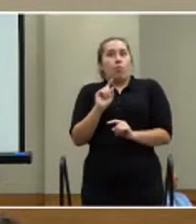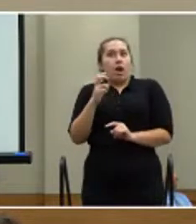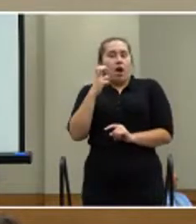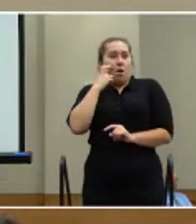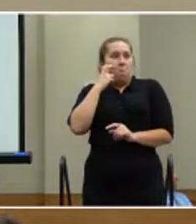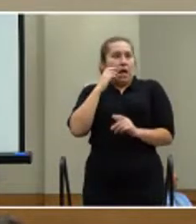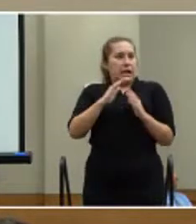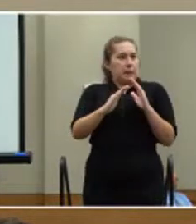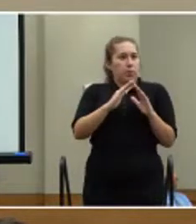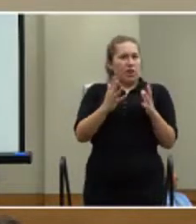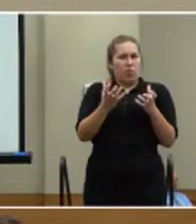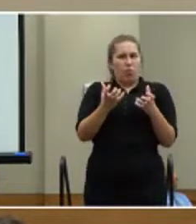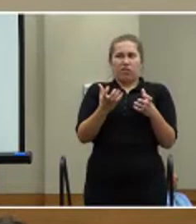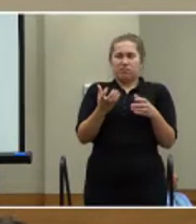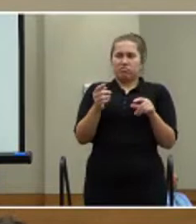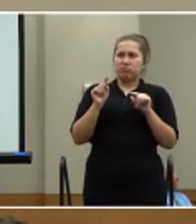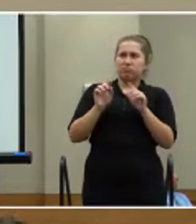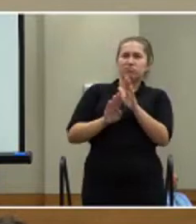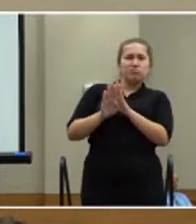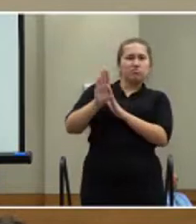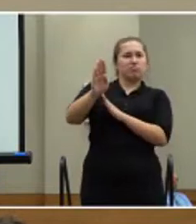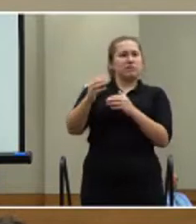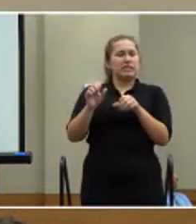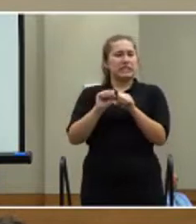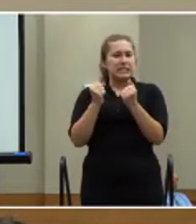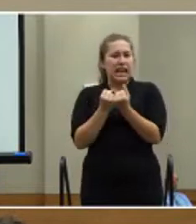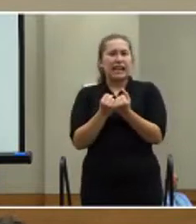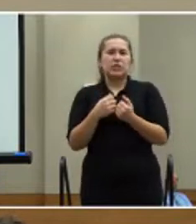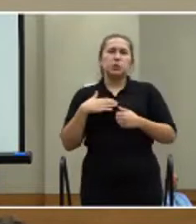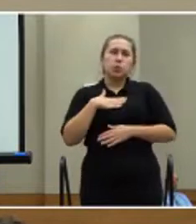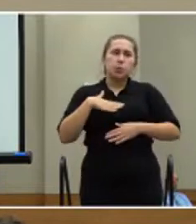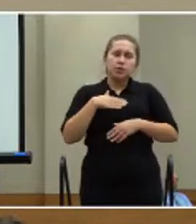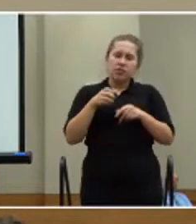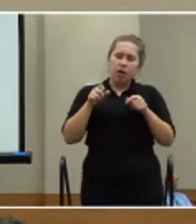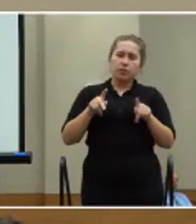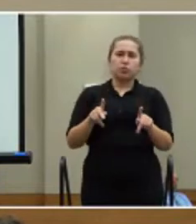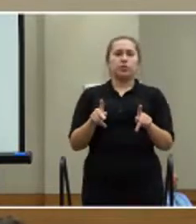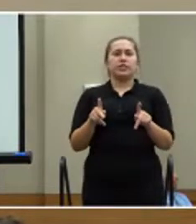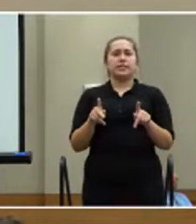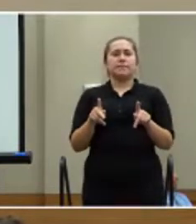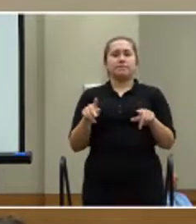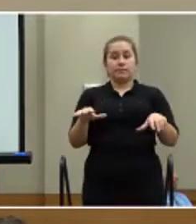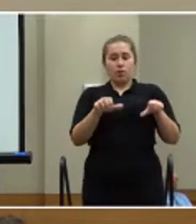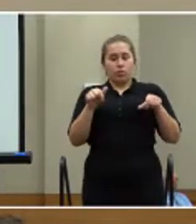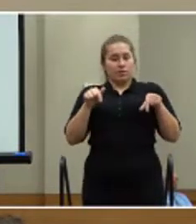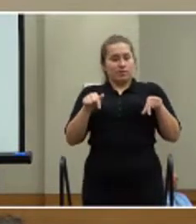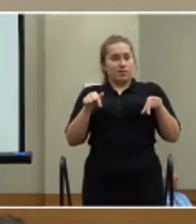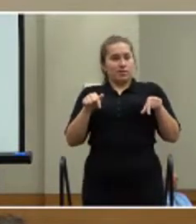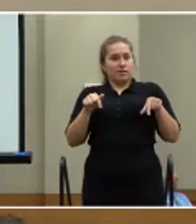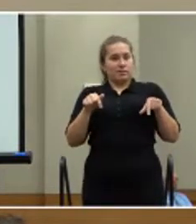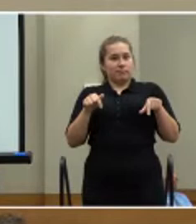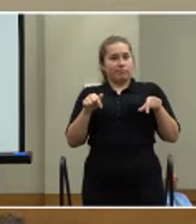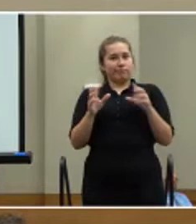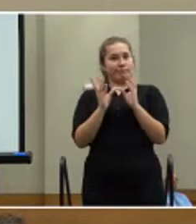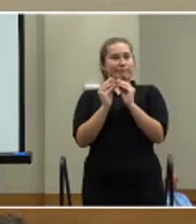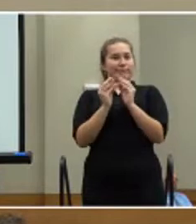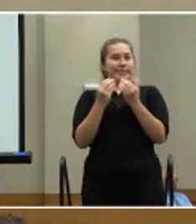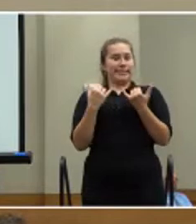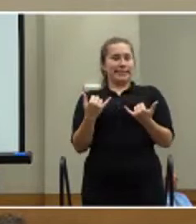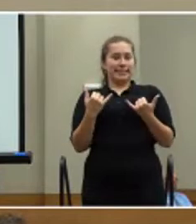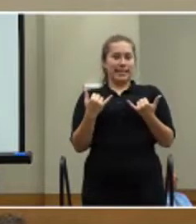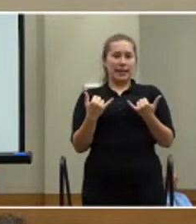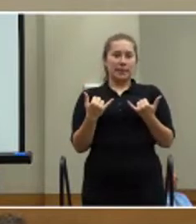want to go in society, and we really appreciate the opportunity to host this town hall,